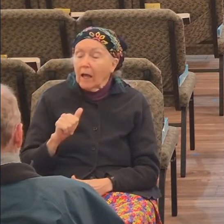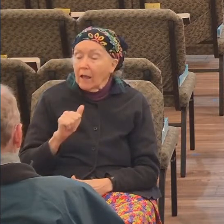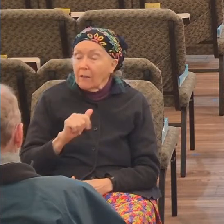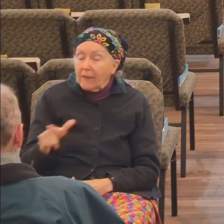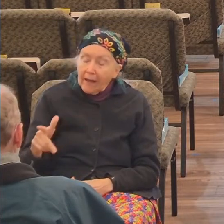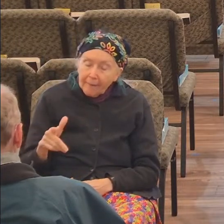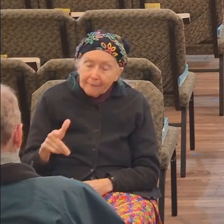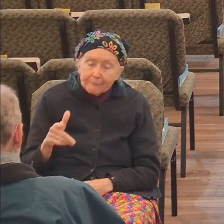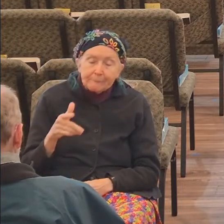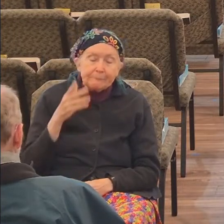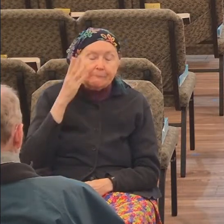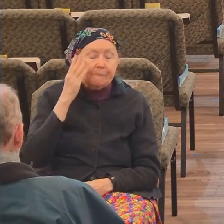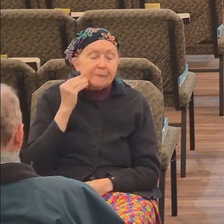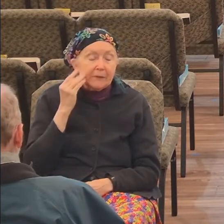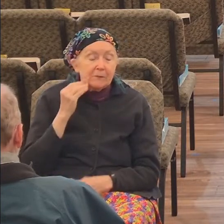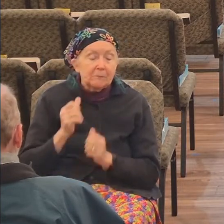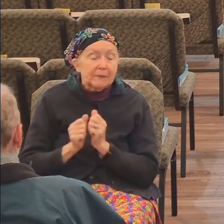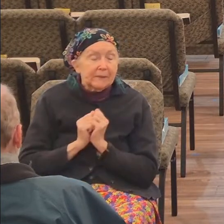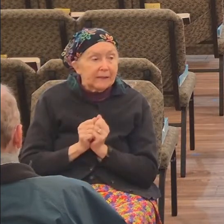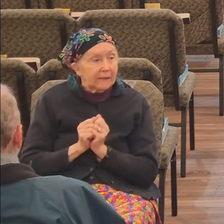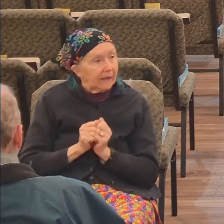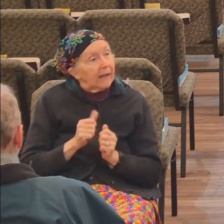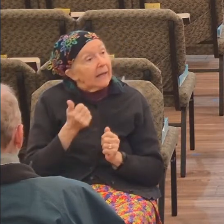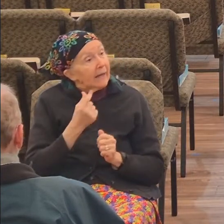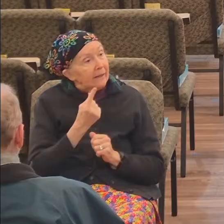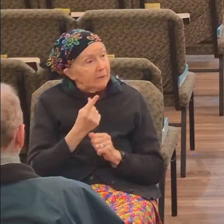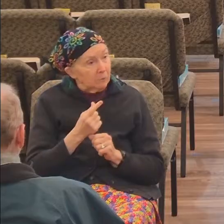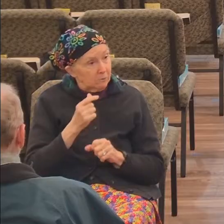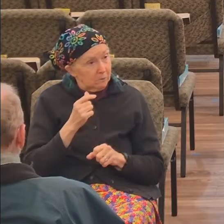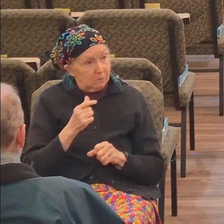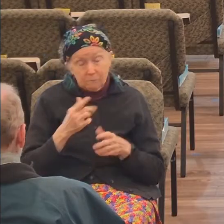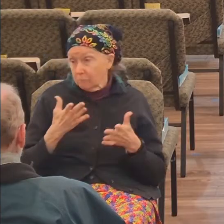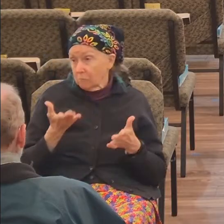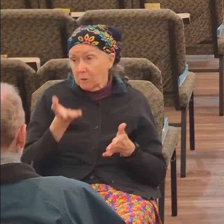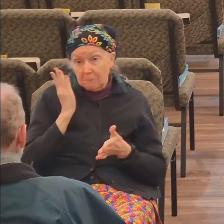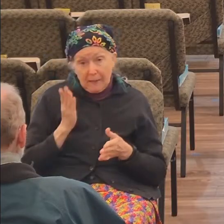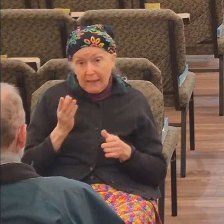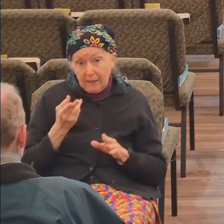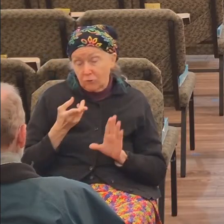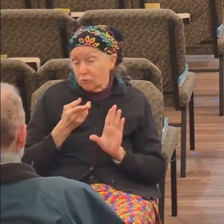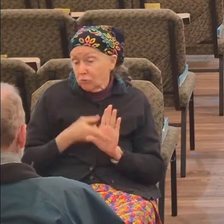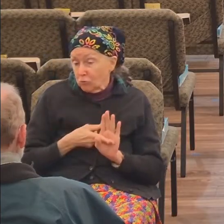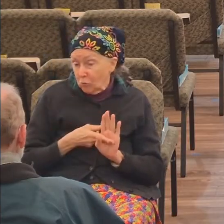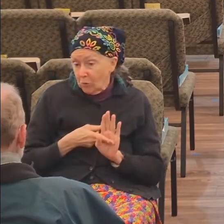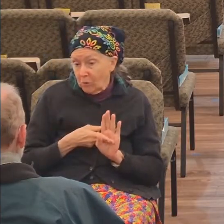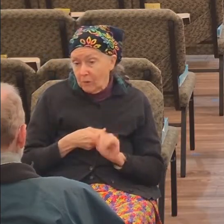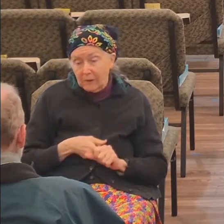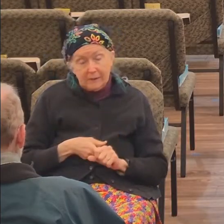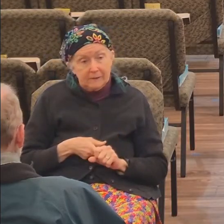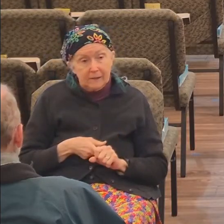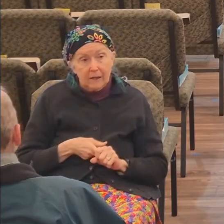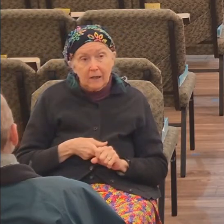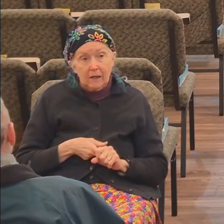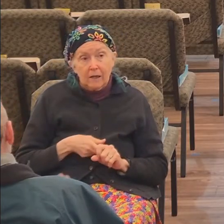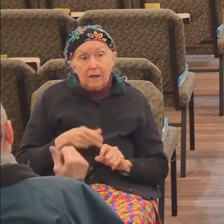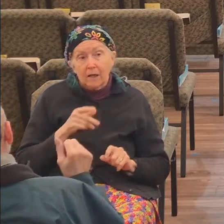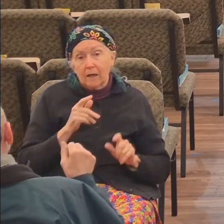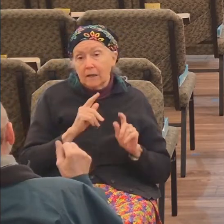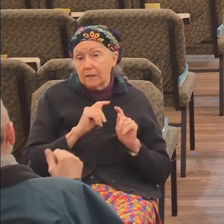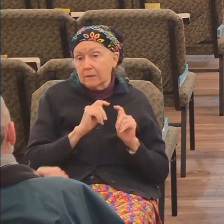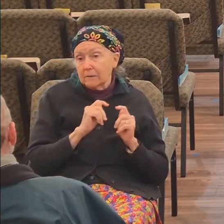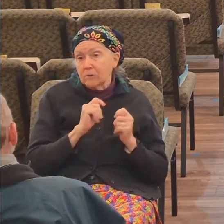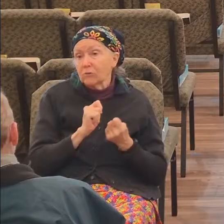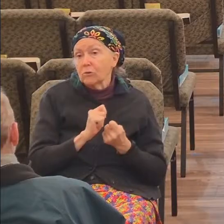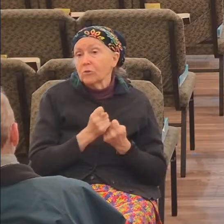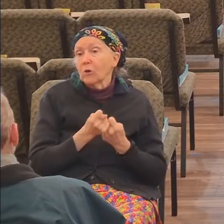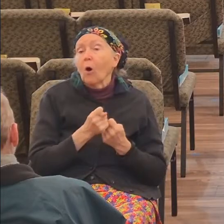together. The example we use is, anybody been on track before? Right? You ever been in a mission field before? Just